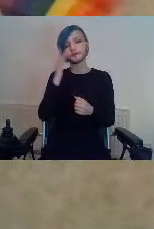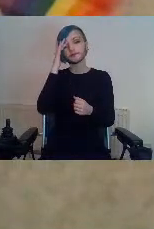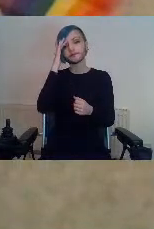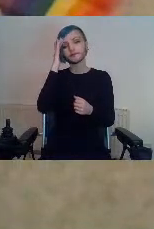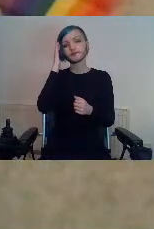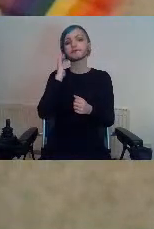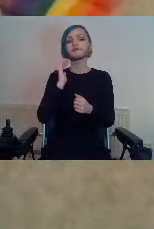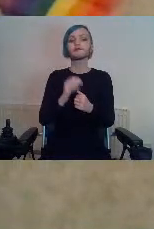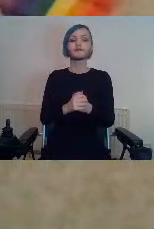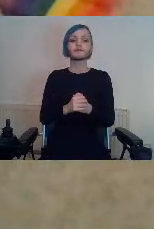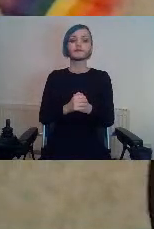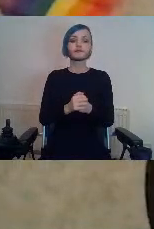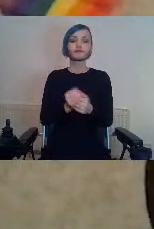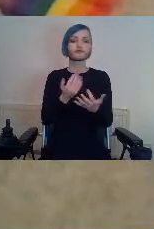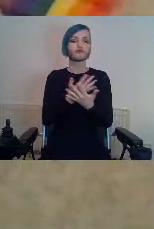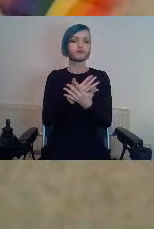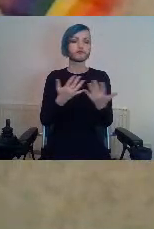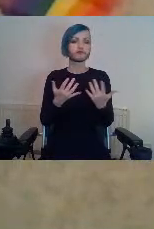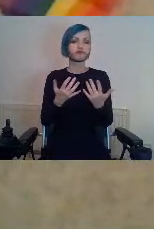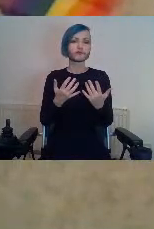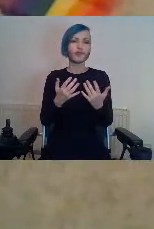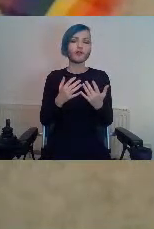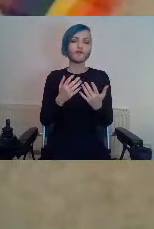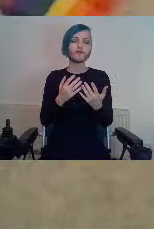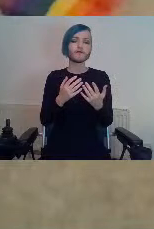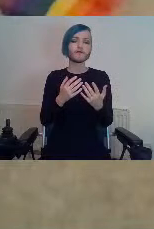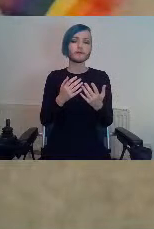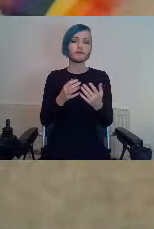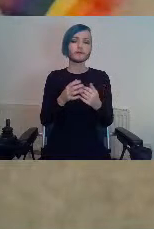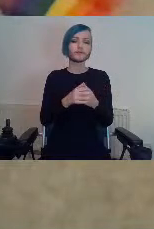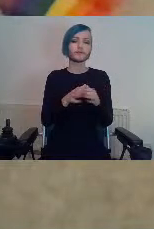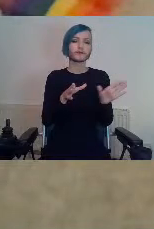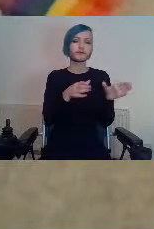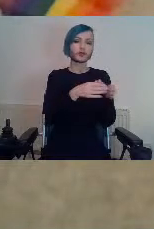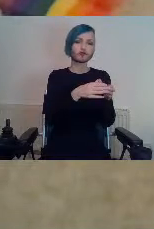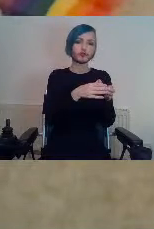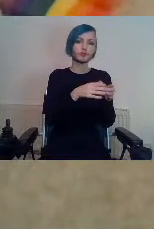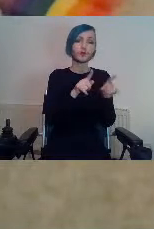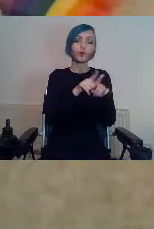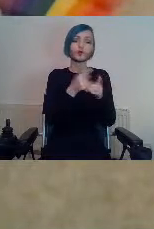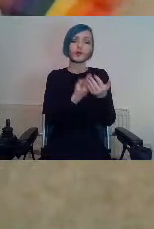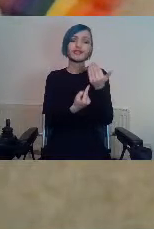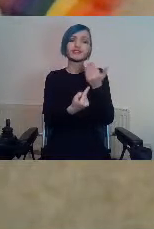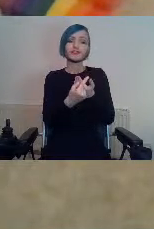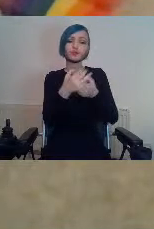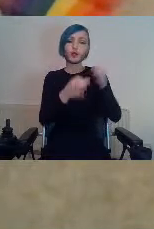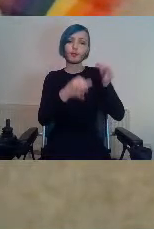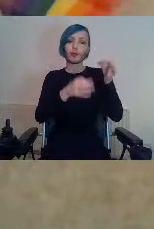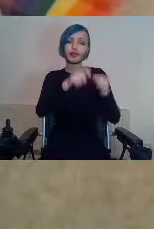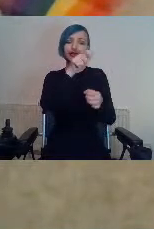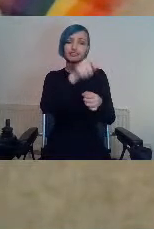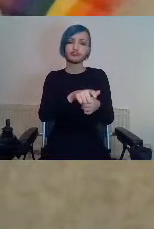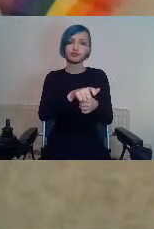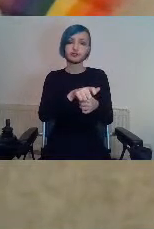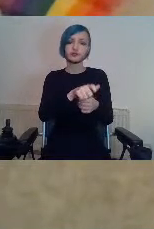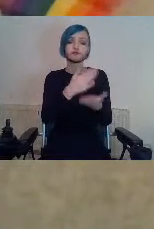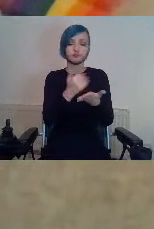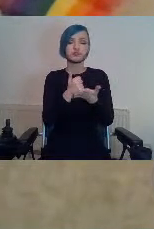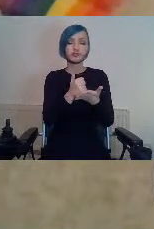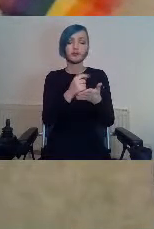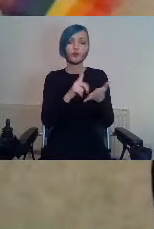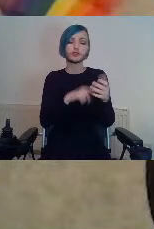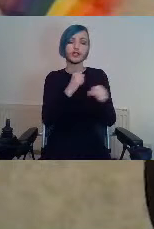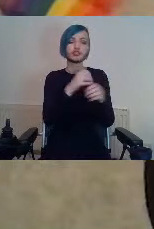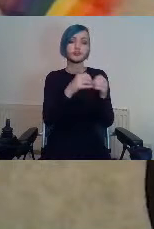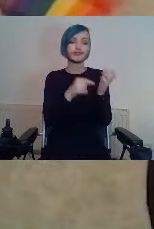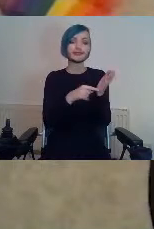parties and some individual politicians who support LGBTQI plus